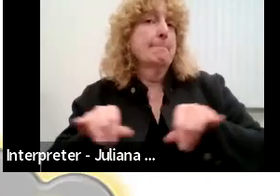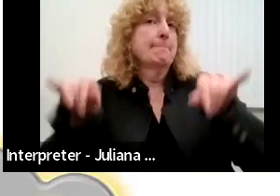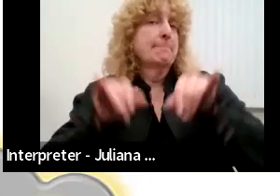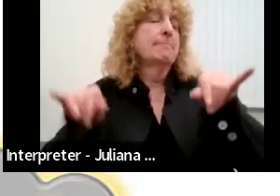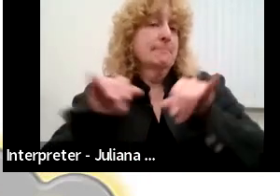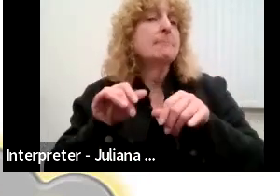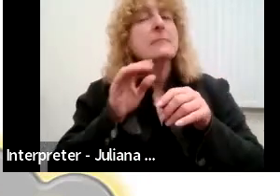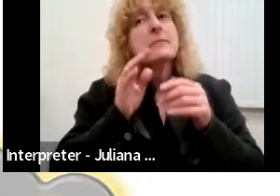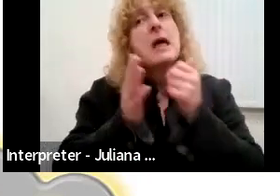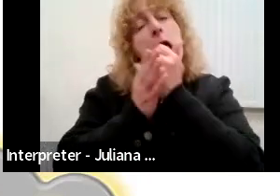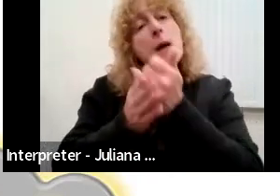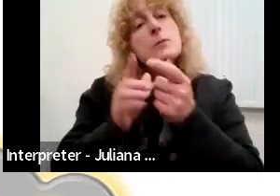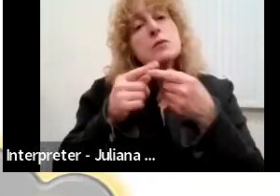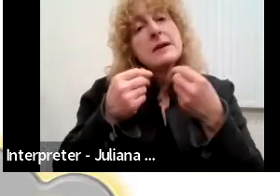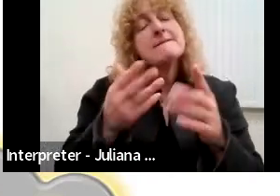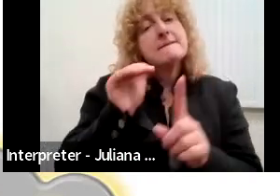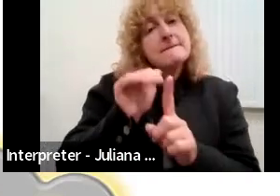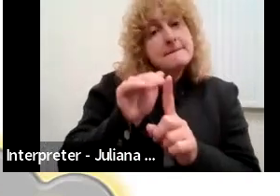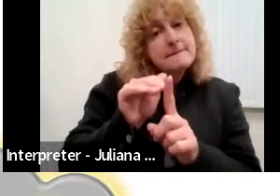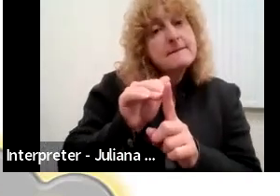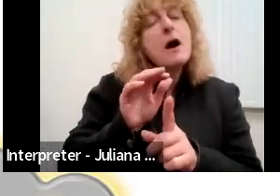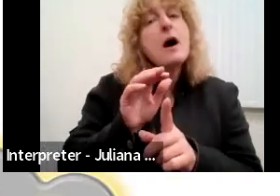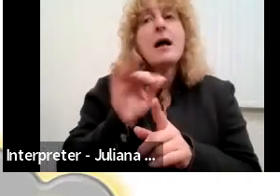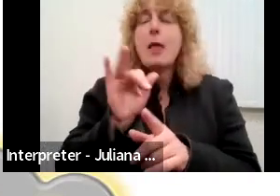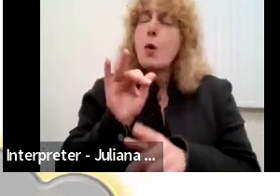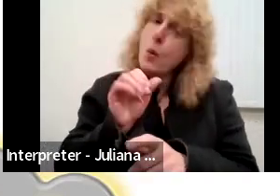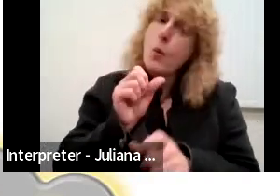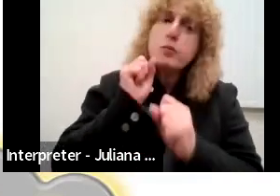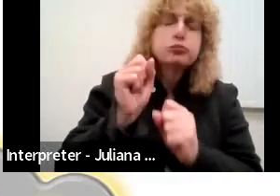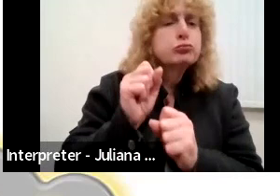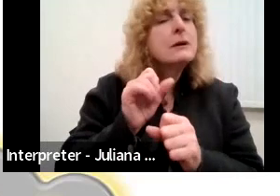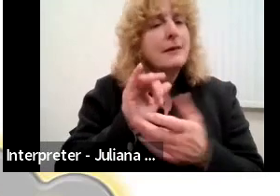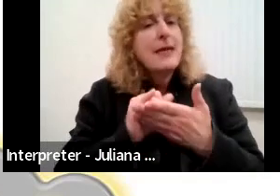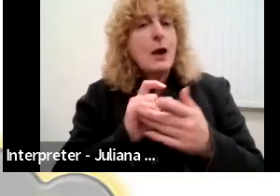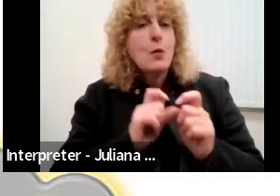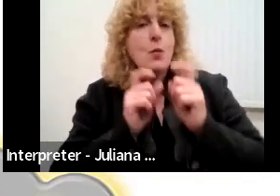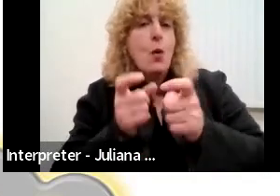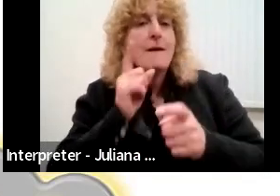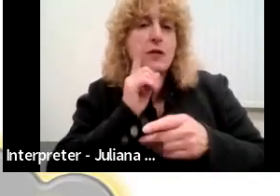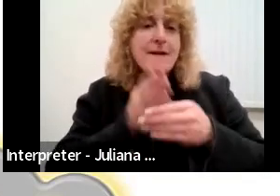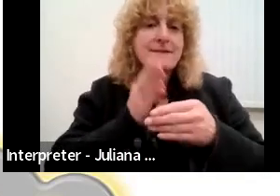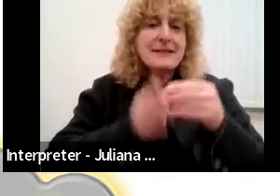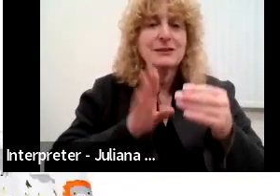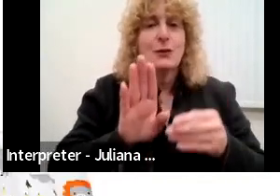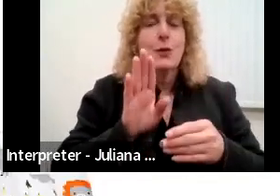also to give like that prompt of, way to go, and those kind of rewards for finishing your routine.